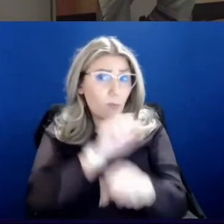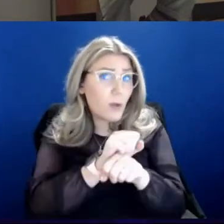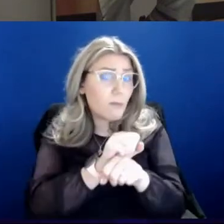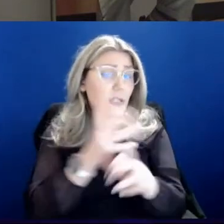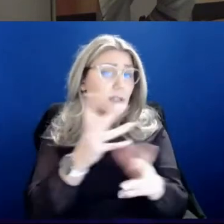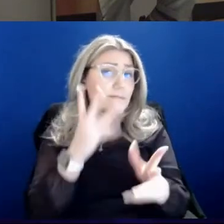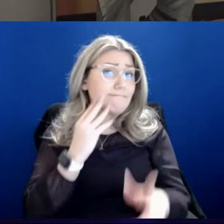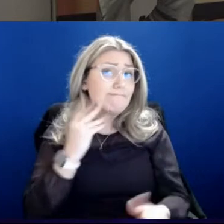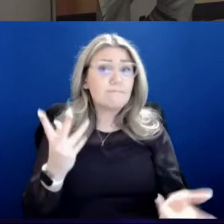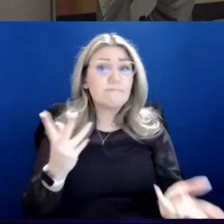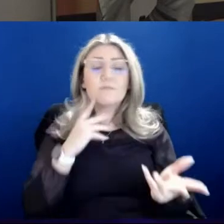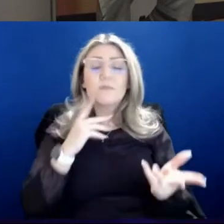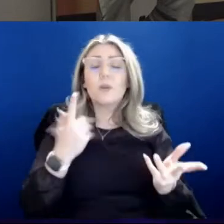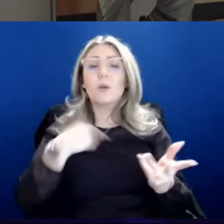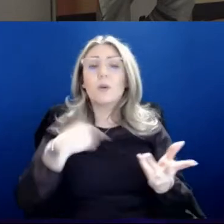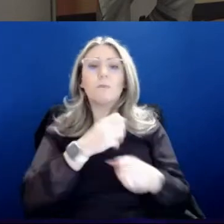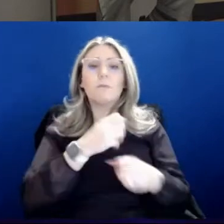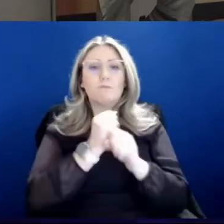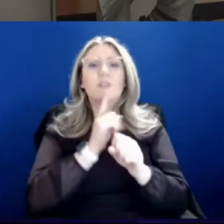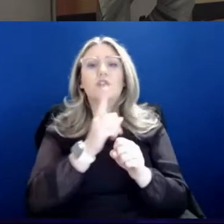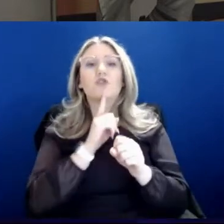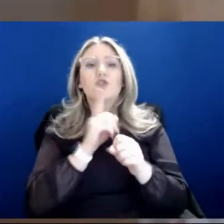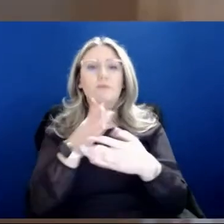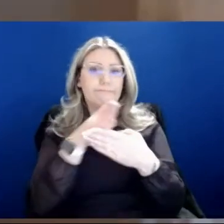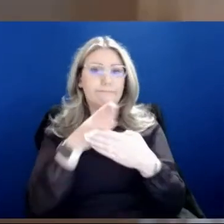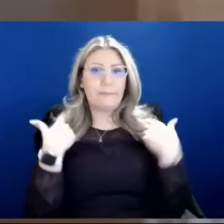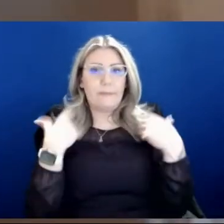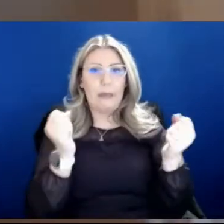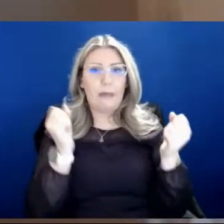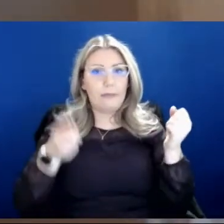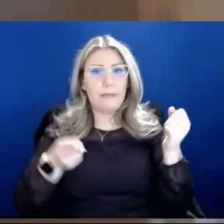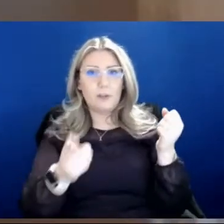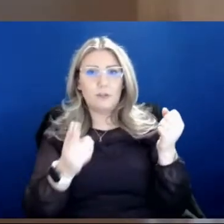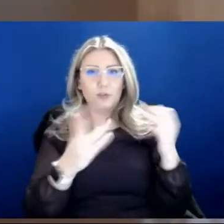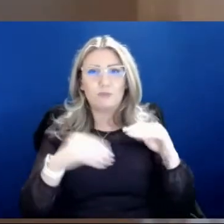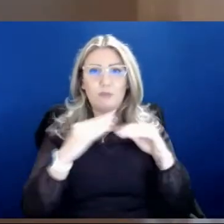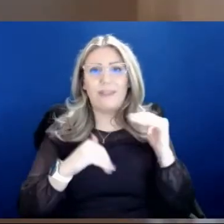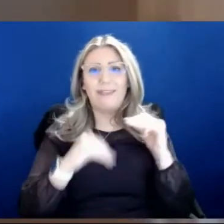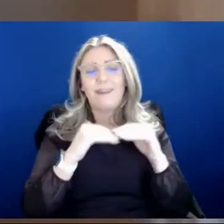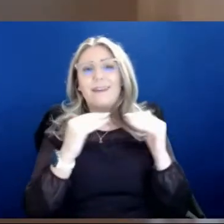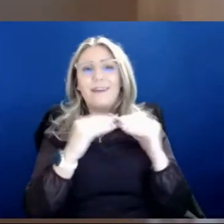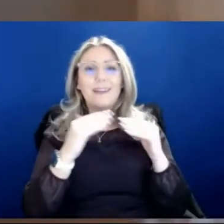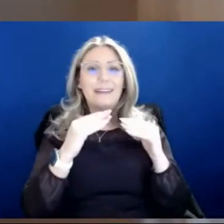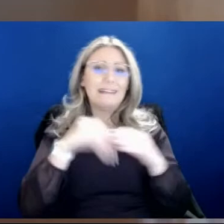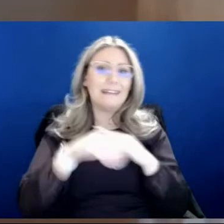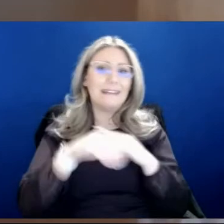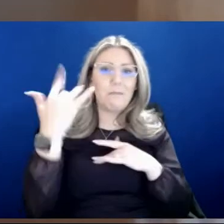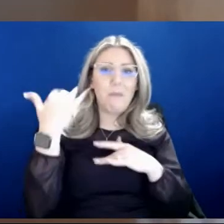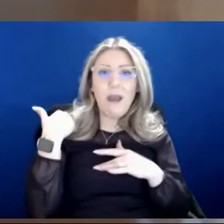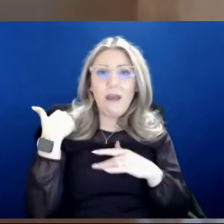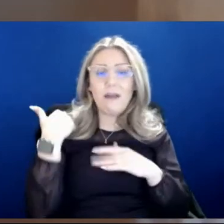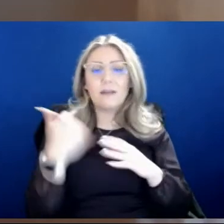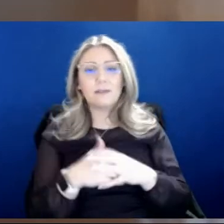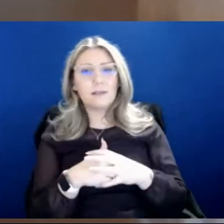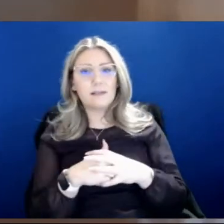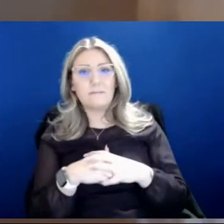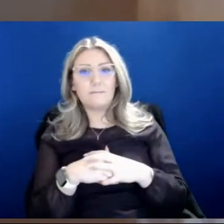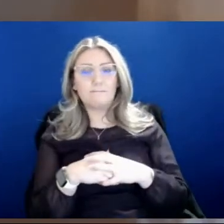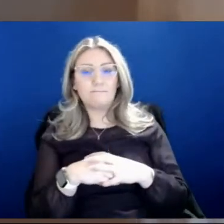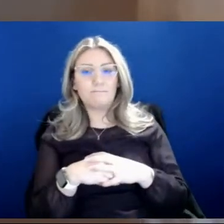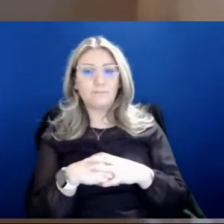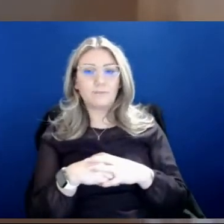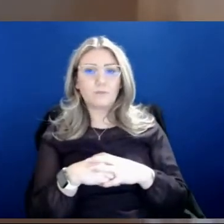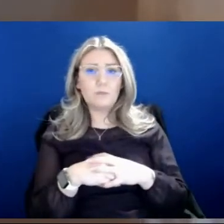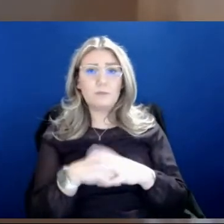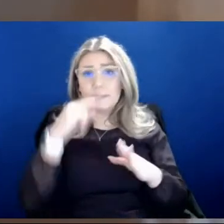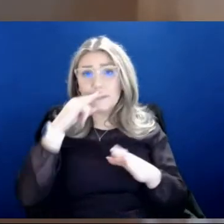We definitely make sure we share our health history, probably a little more than I would have in the past. Would make sense. The